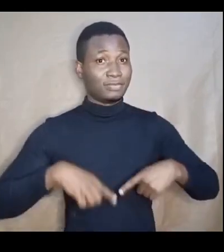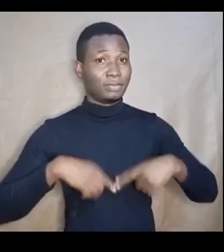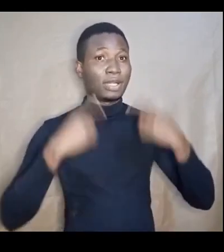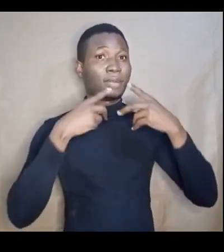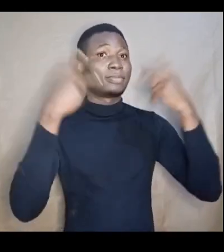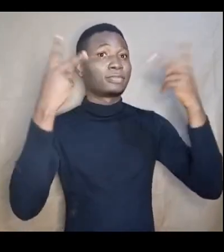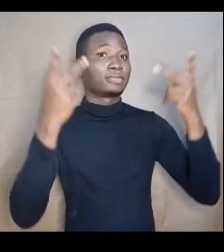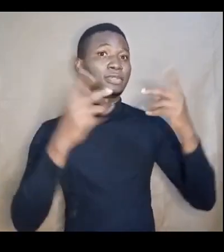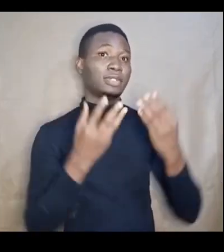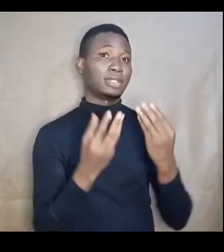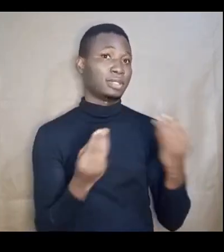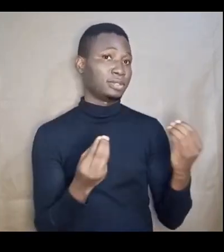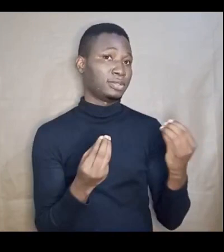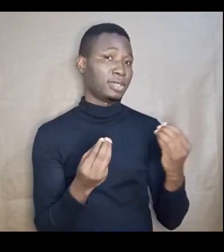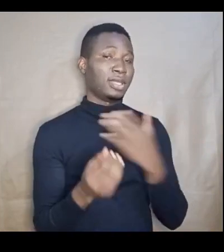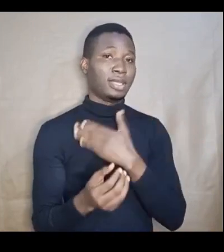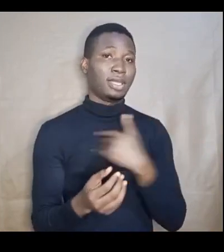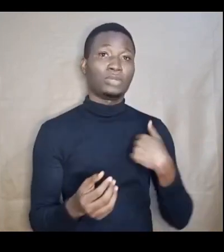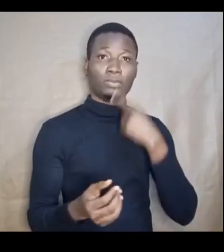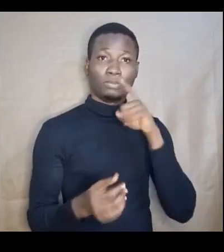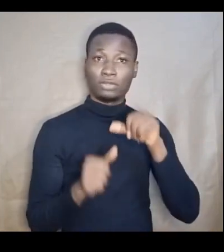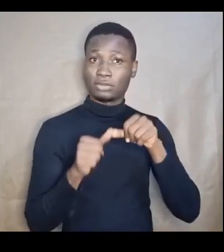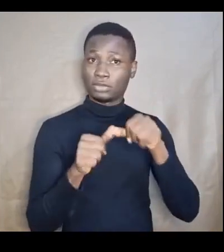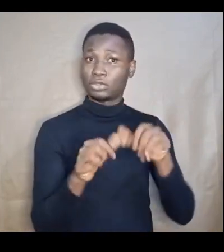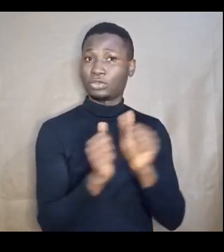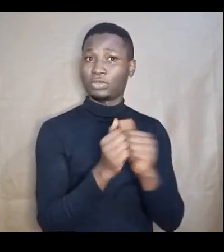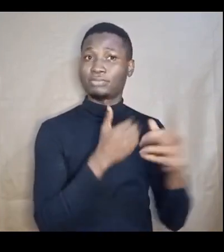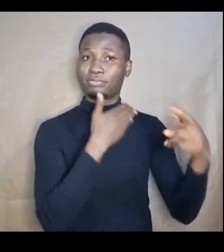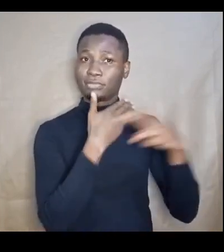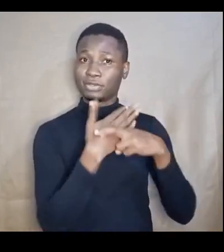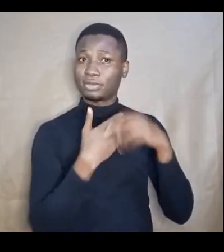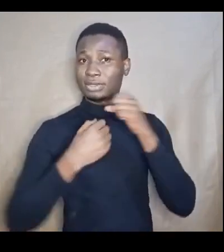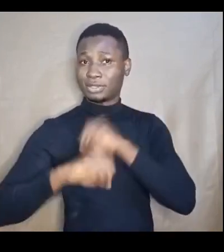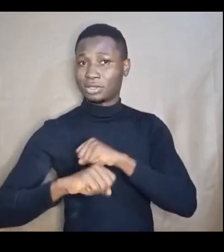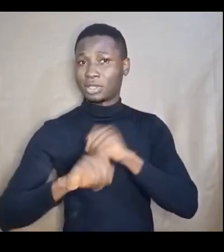with restoration of security, restoration of law and order,